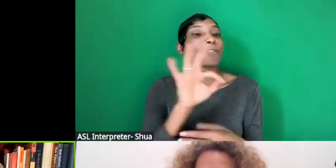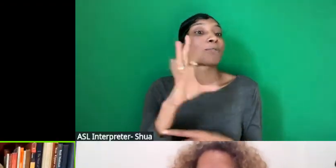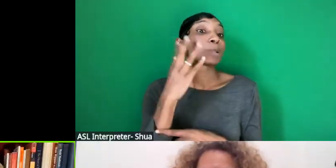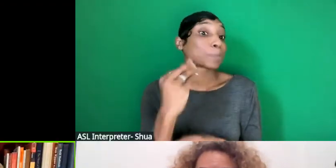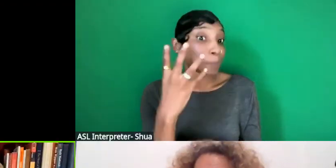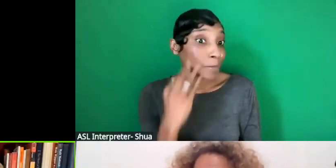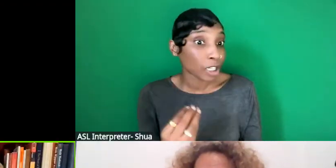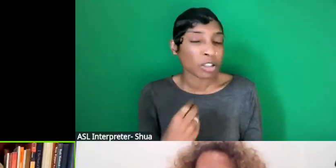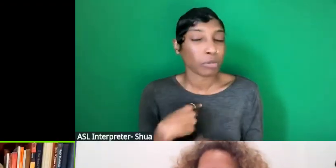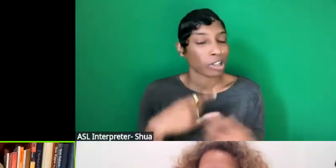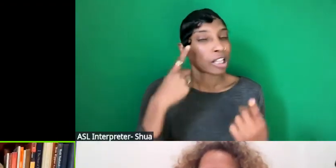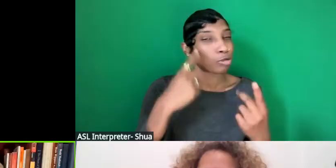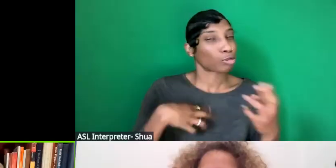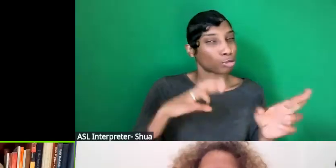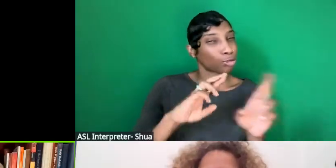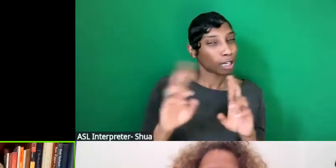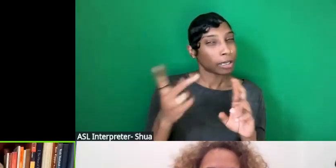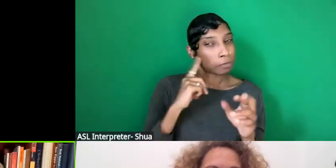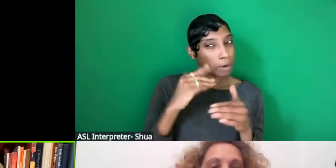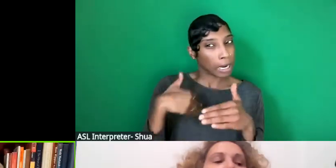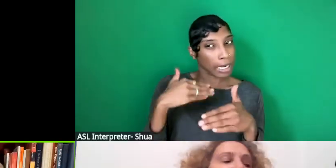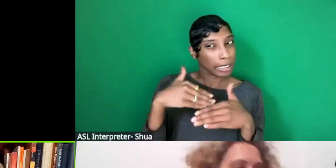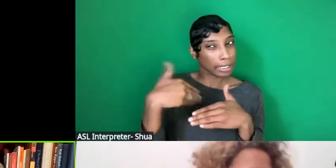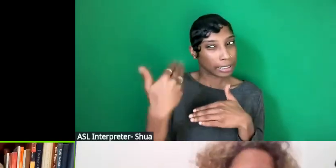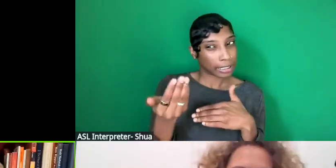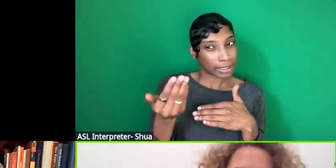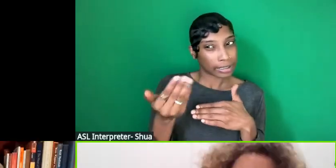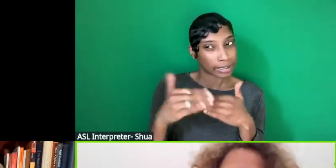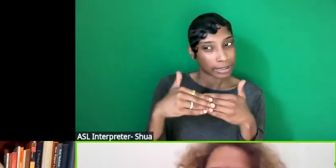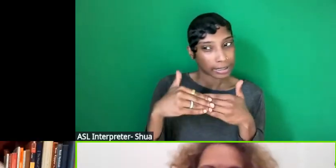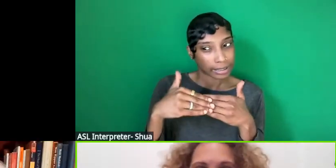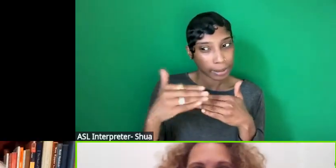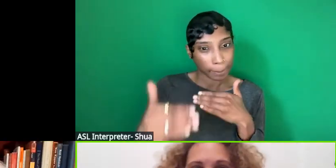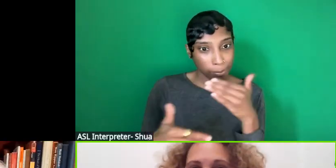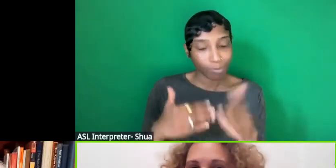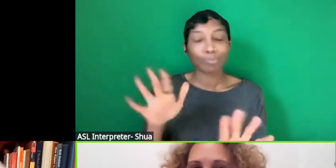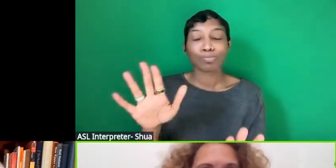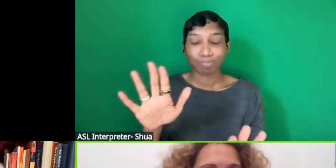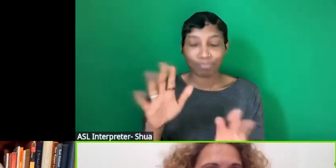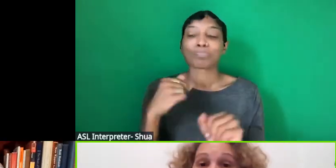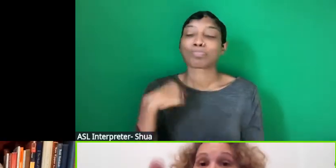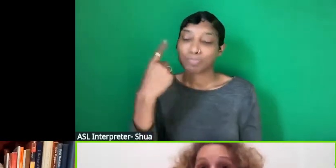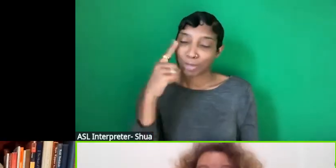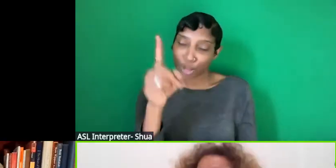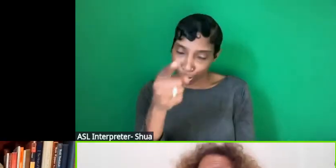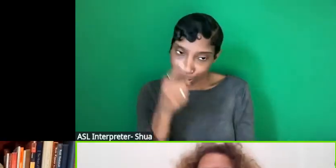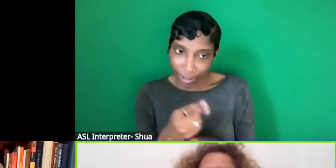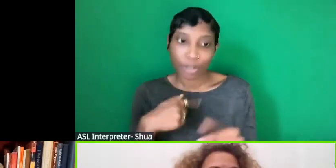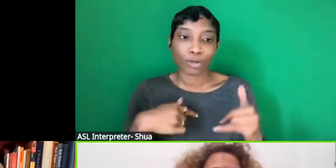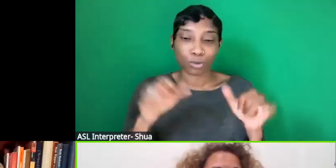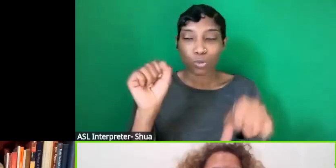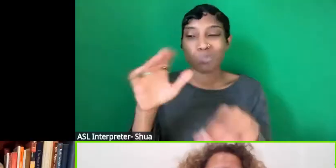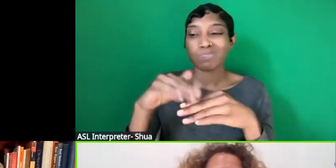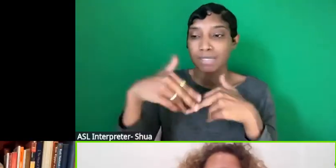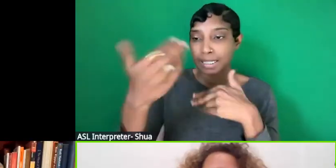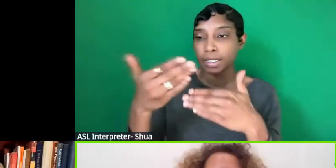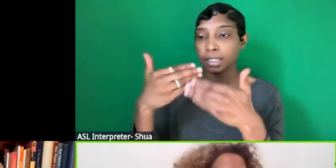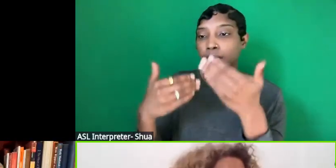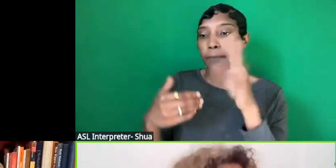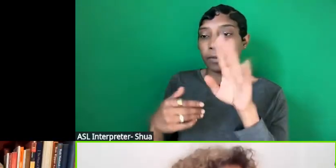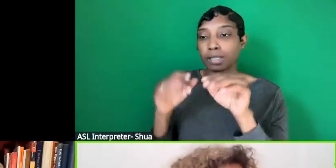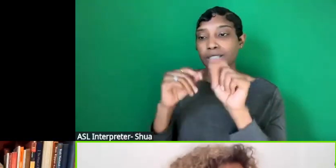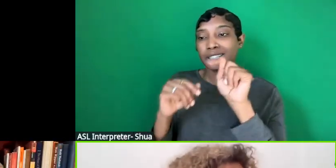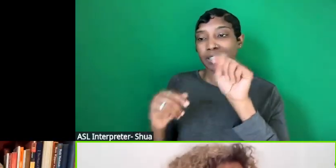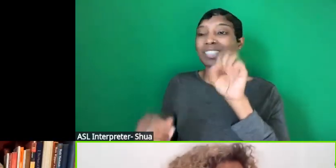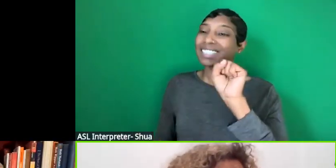experiences, I think we're probably ready for the next step. I think you're probably right. Yep. Let's go on to step 4. So hopefully you've